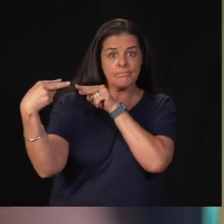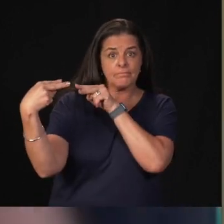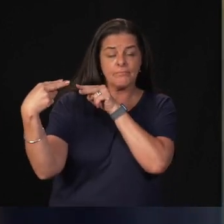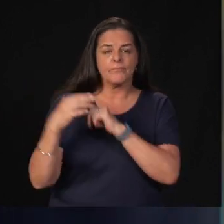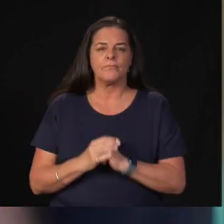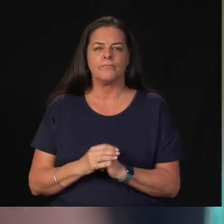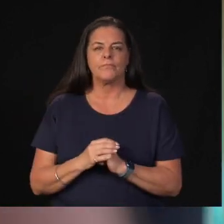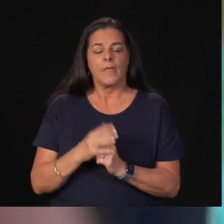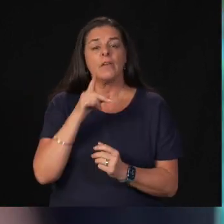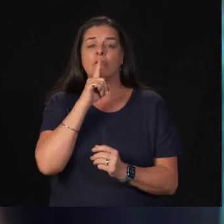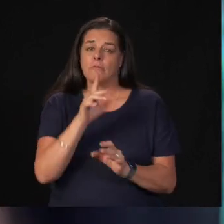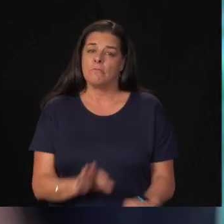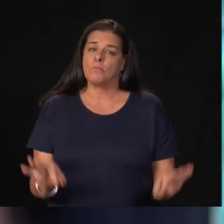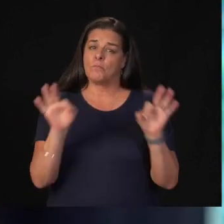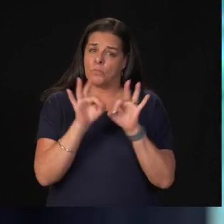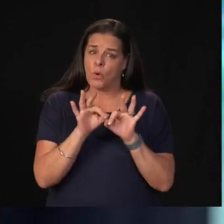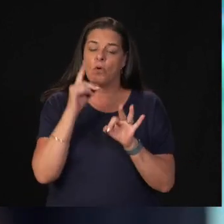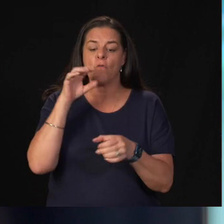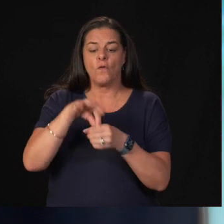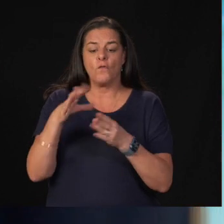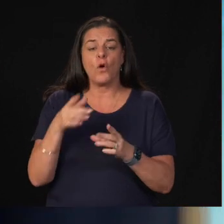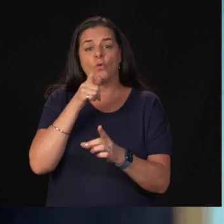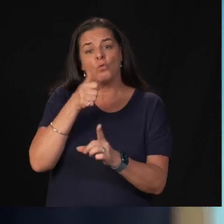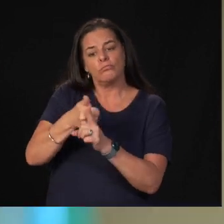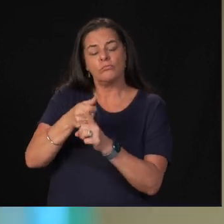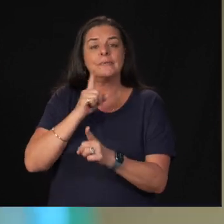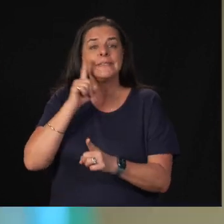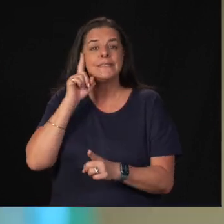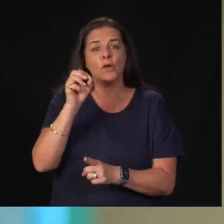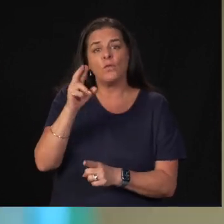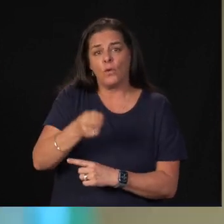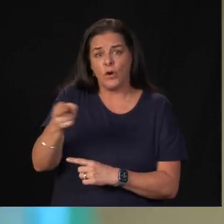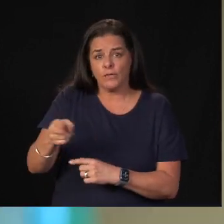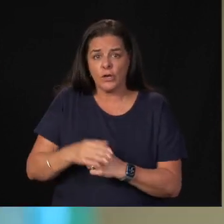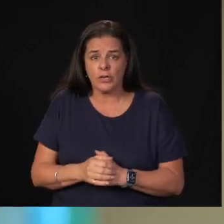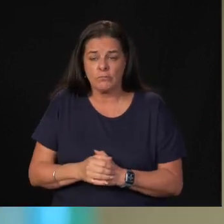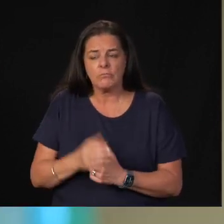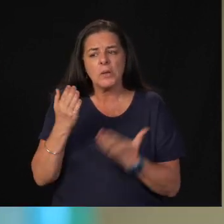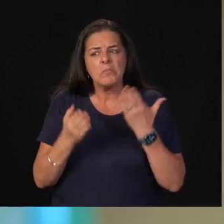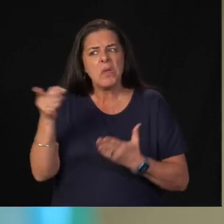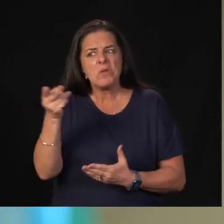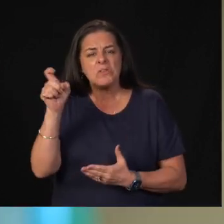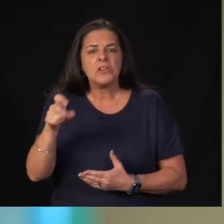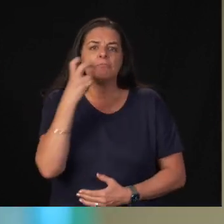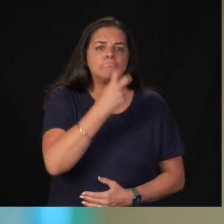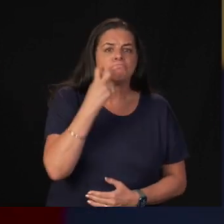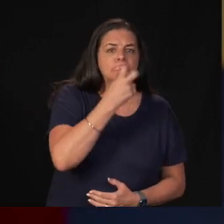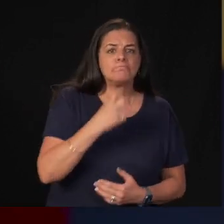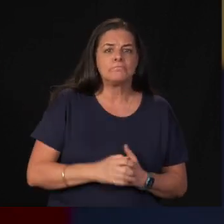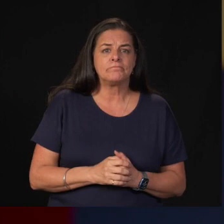contact. This may be especially important for voters who are deaf or hard of hearing and may need to read